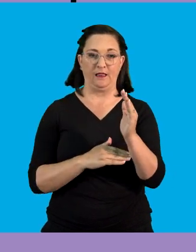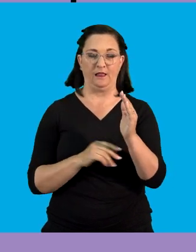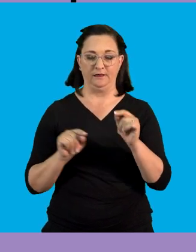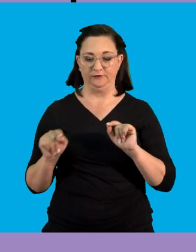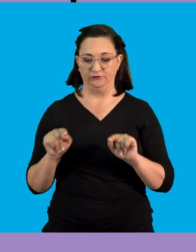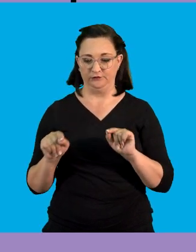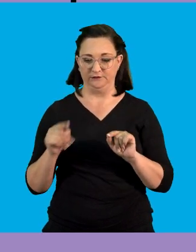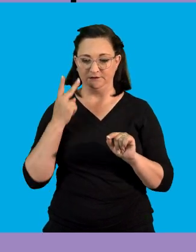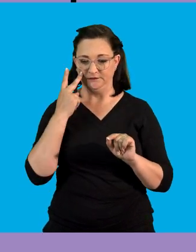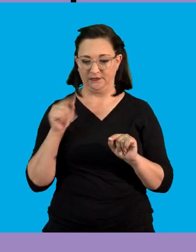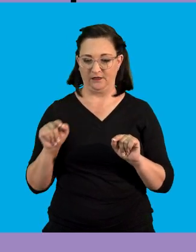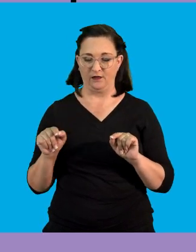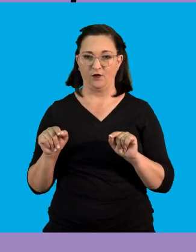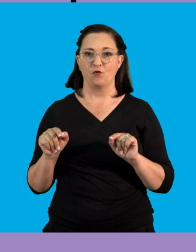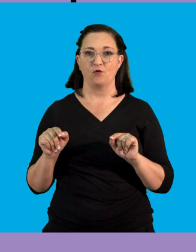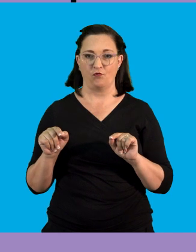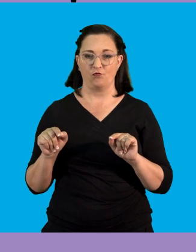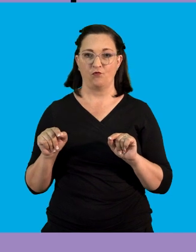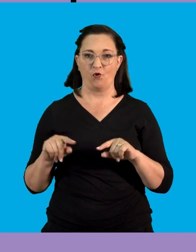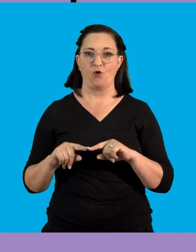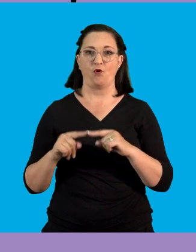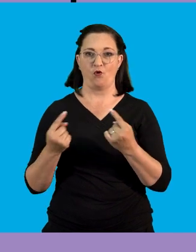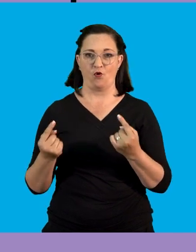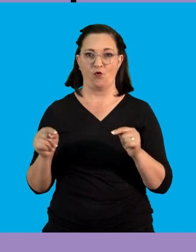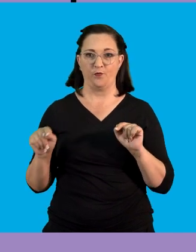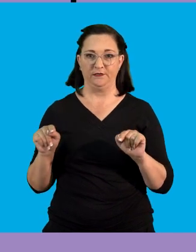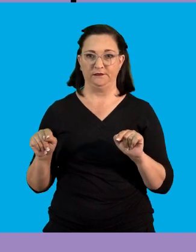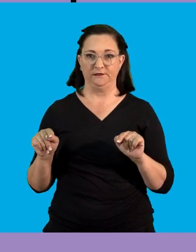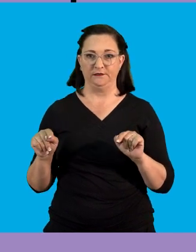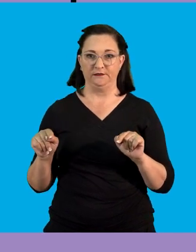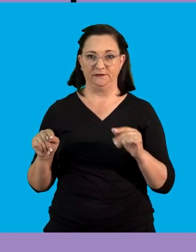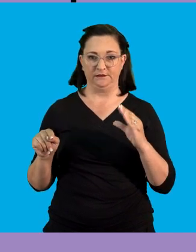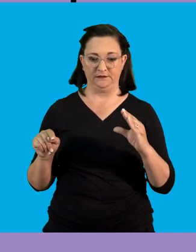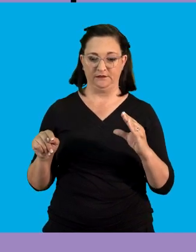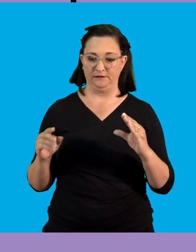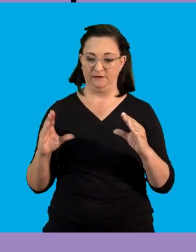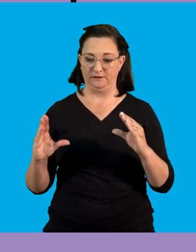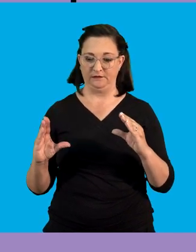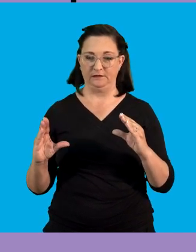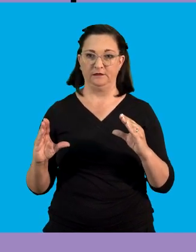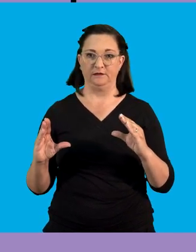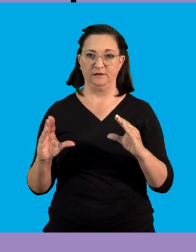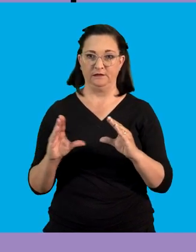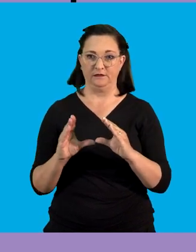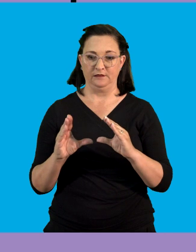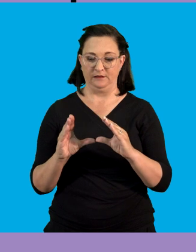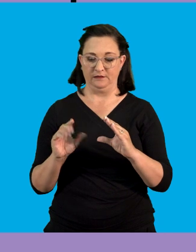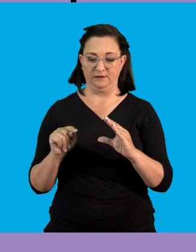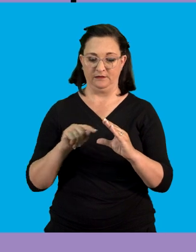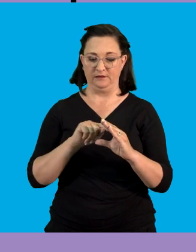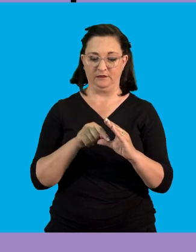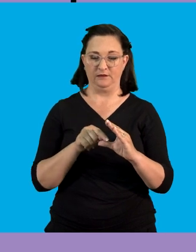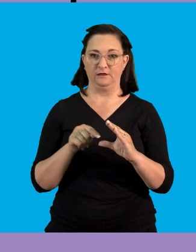the diagram and look at where angle C and D are positioned. There's that red part there